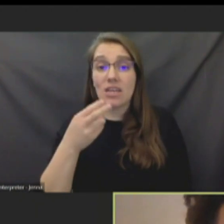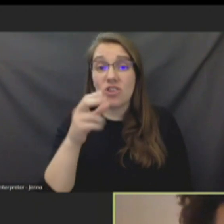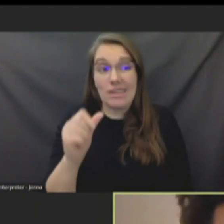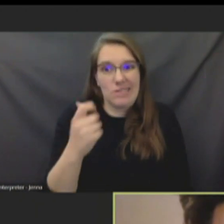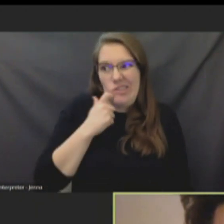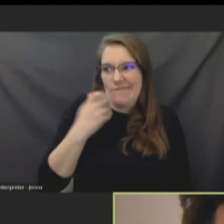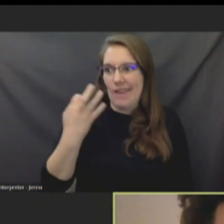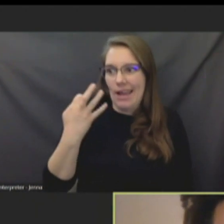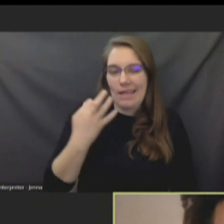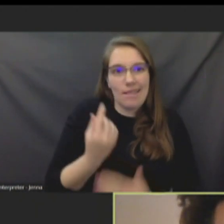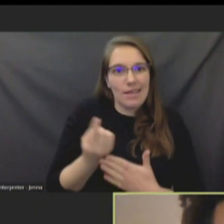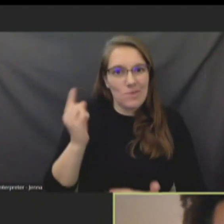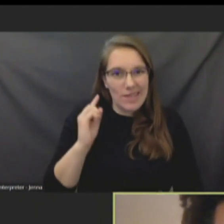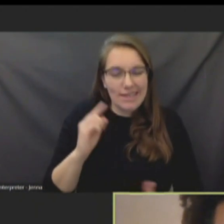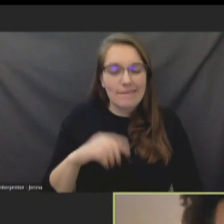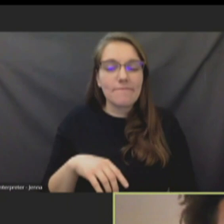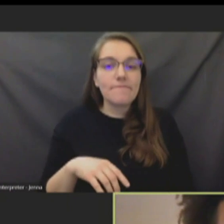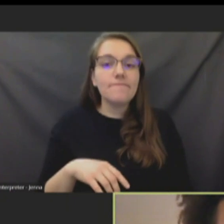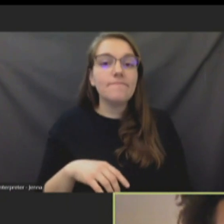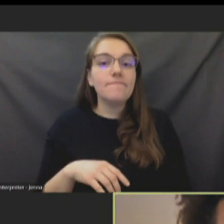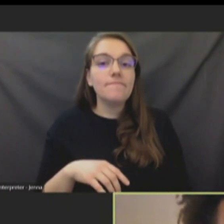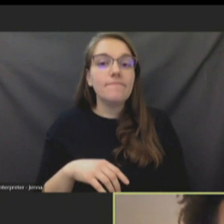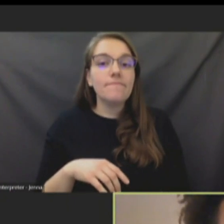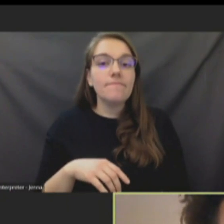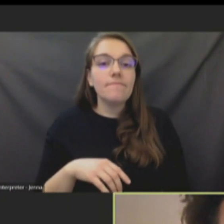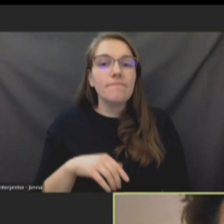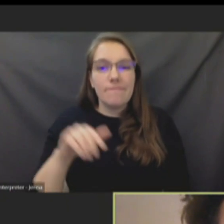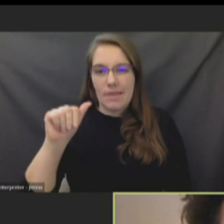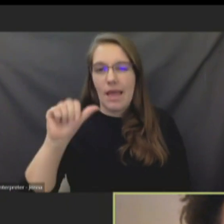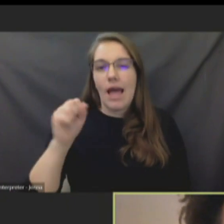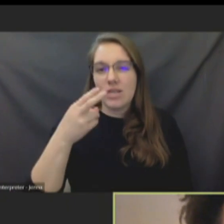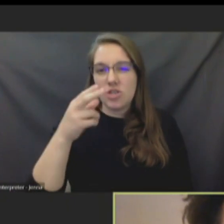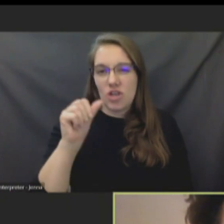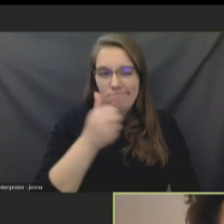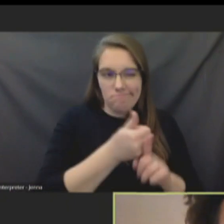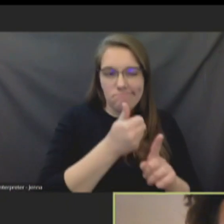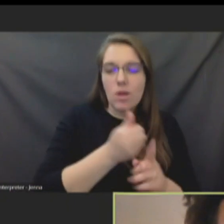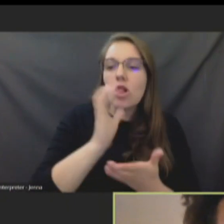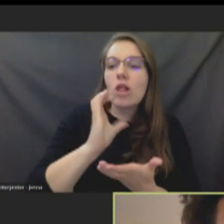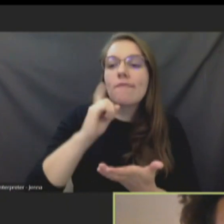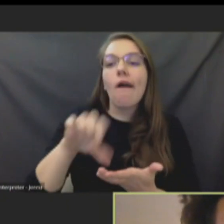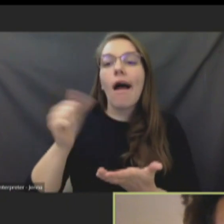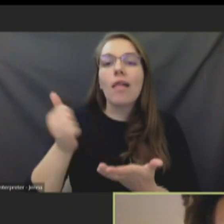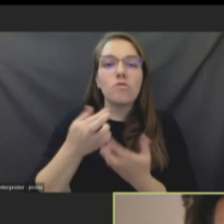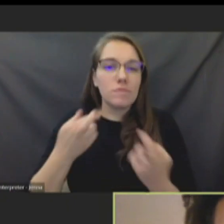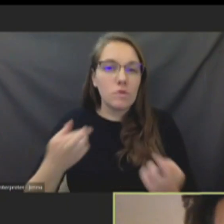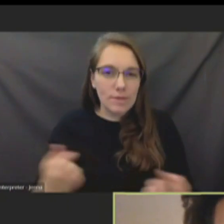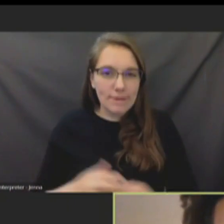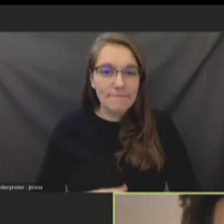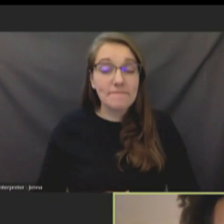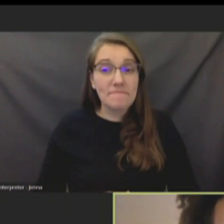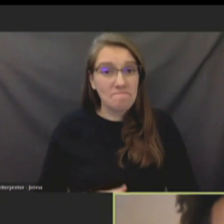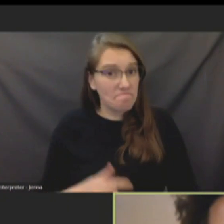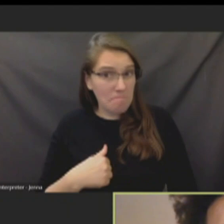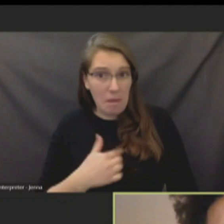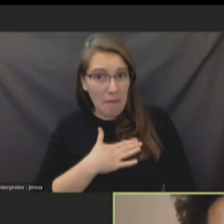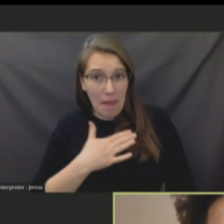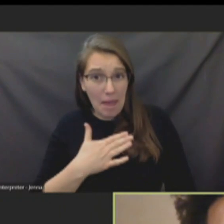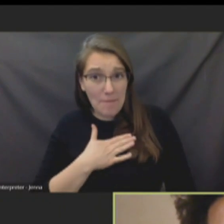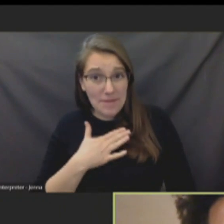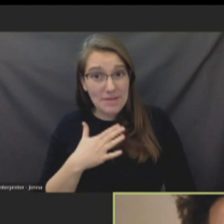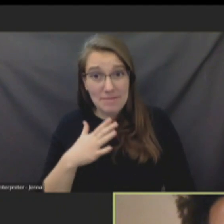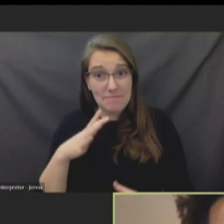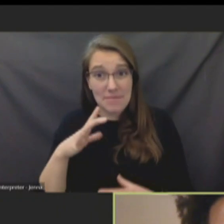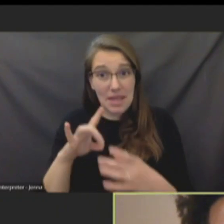Friday, just looking for, she was looking for a few more resources. So this is something that I'm actually happy to connect with Andrea